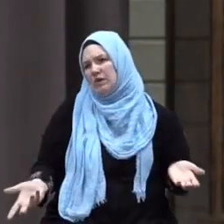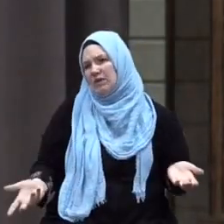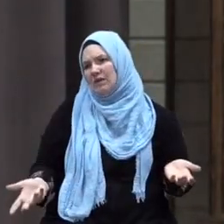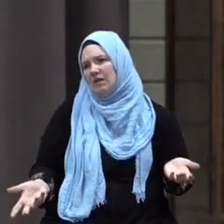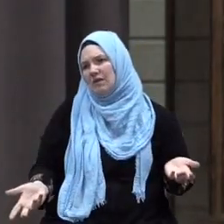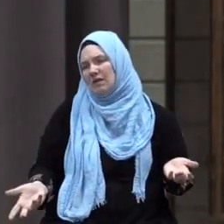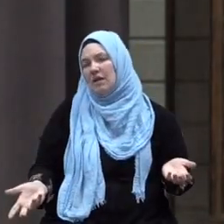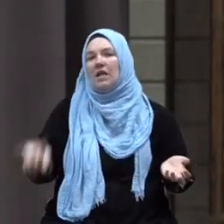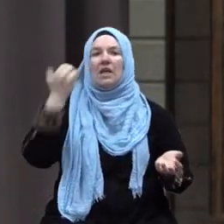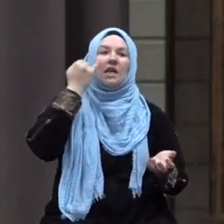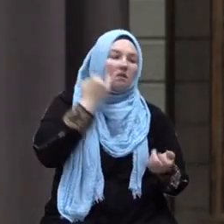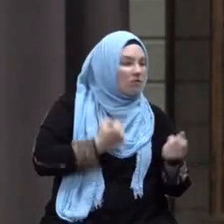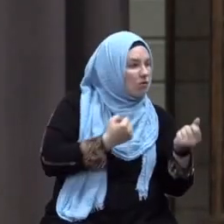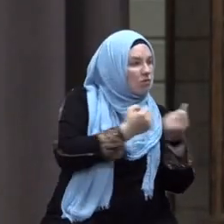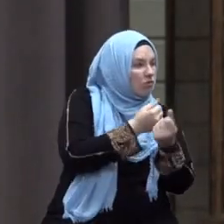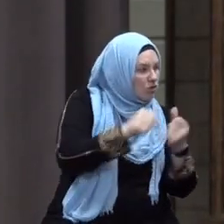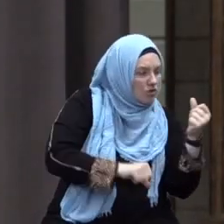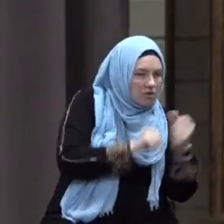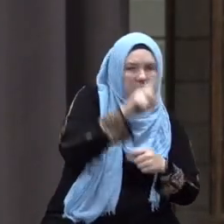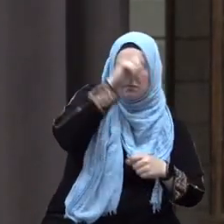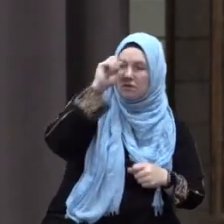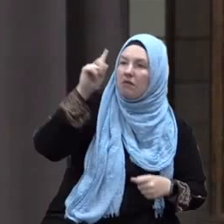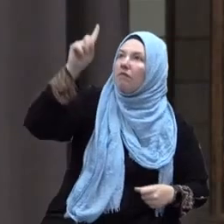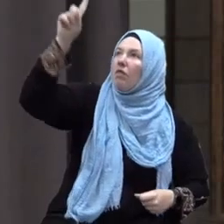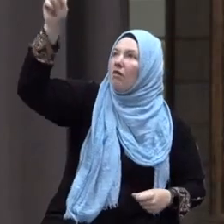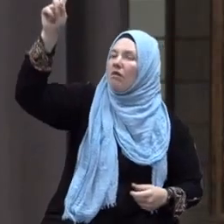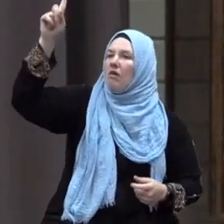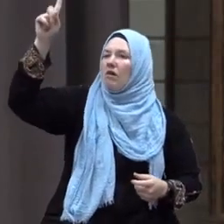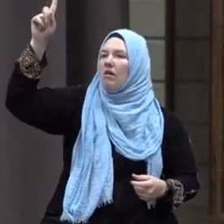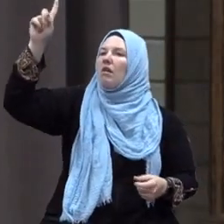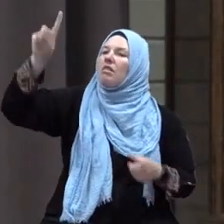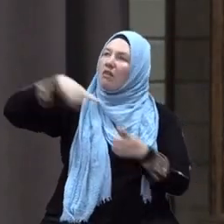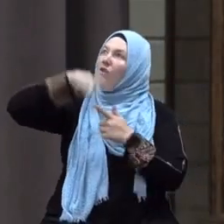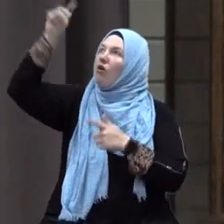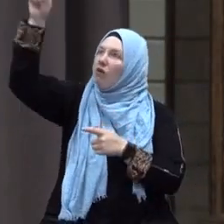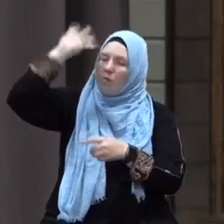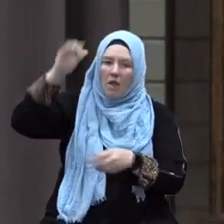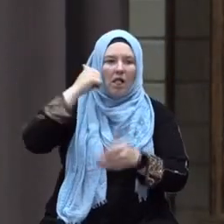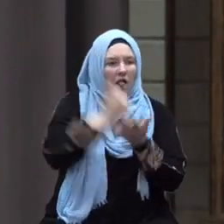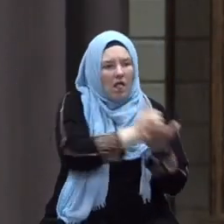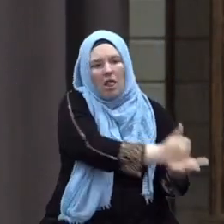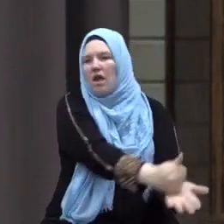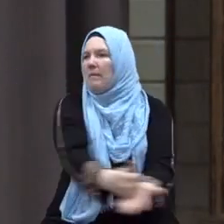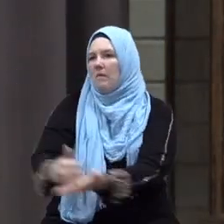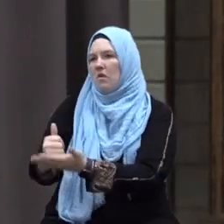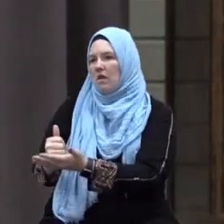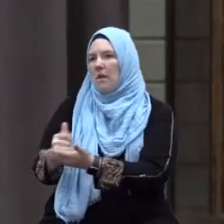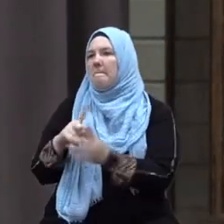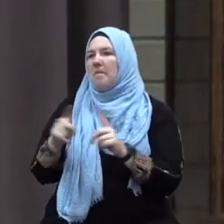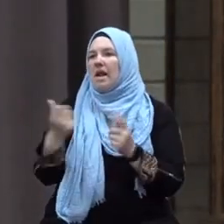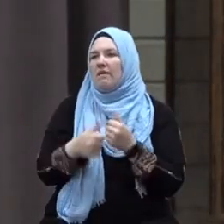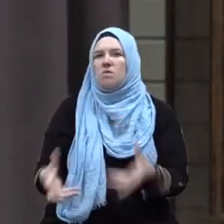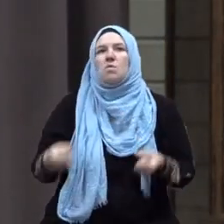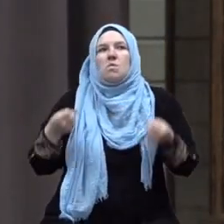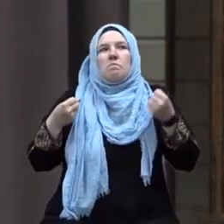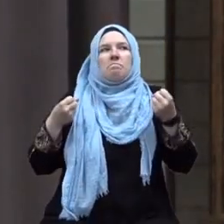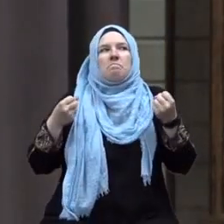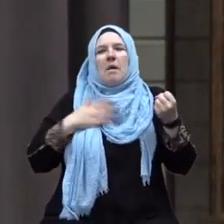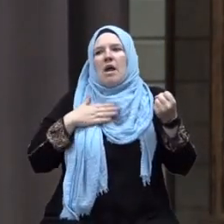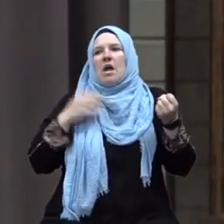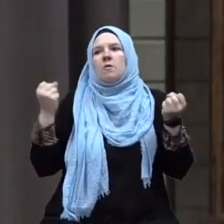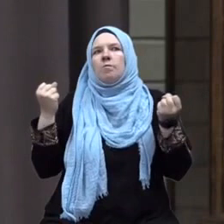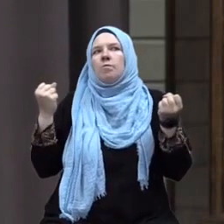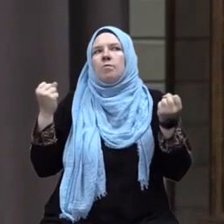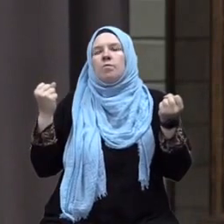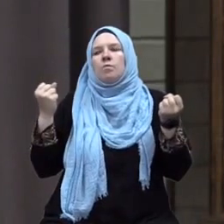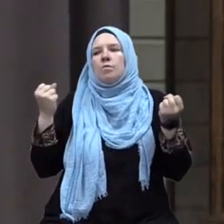hand to each other in the cause of Allah, Allah will help all of you. But if everybody is holding back, if everybody